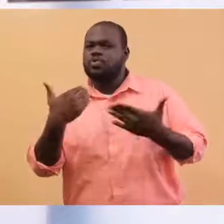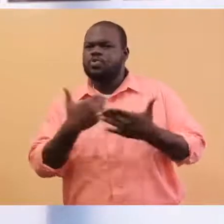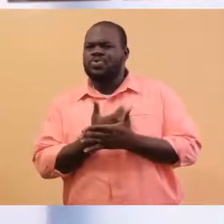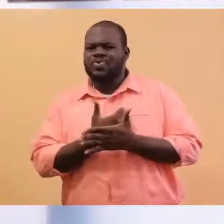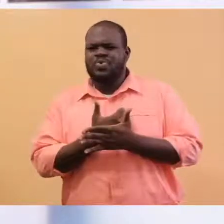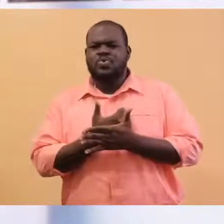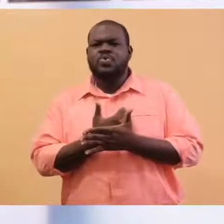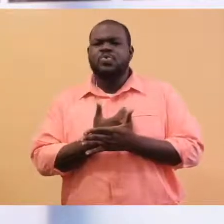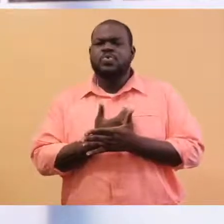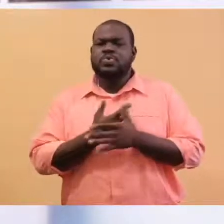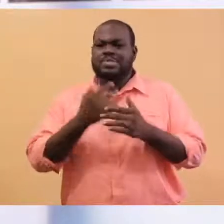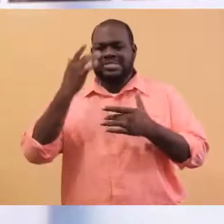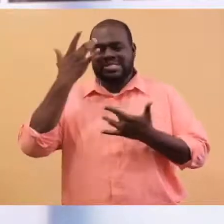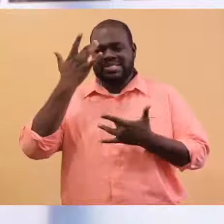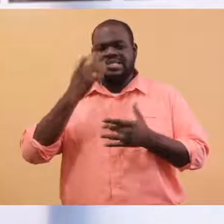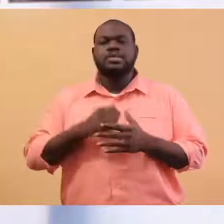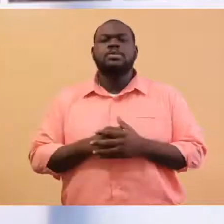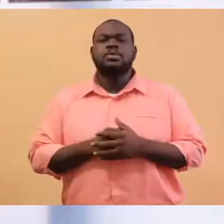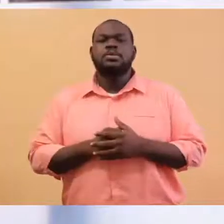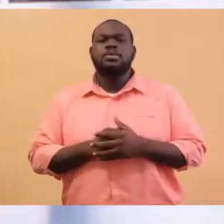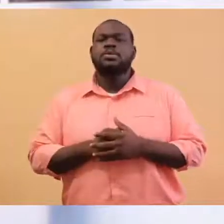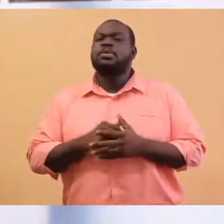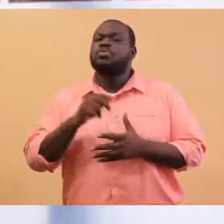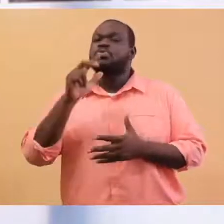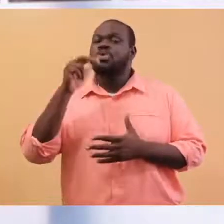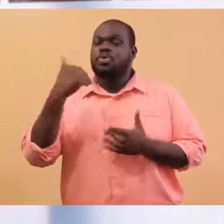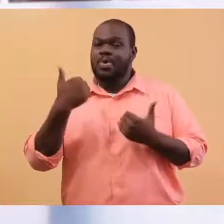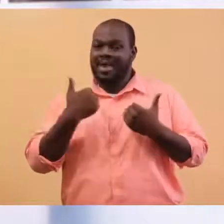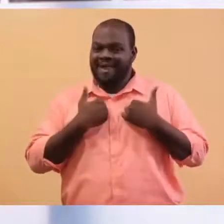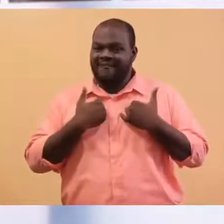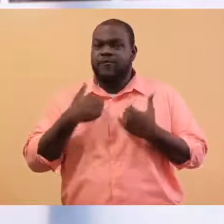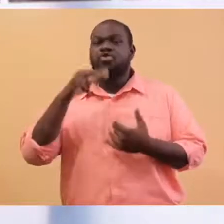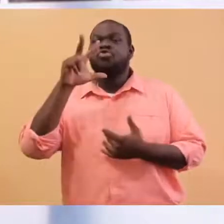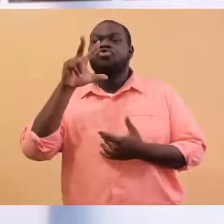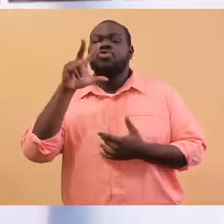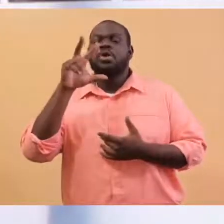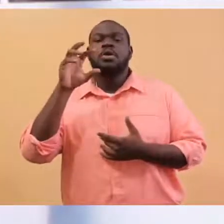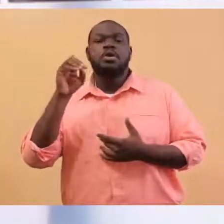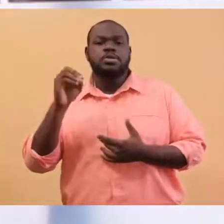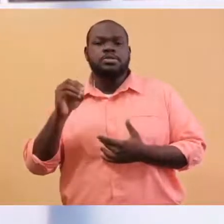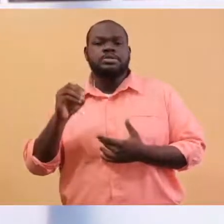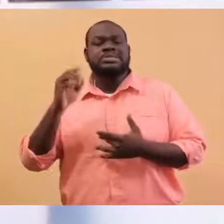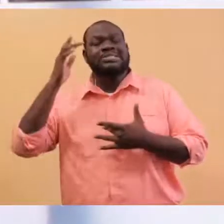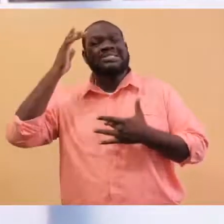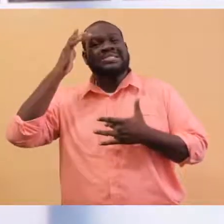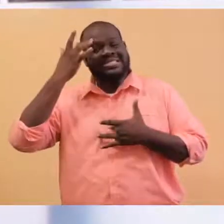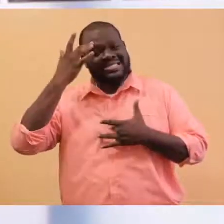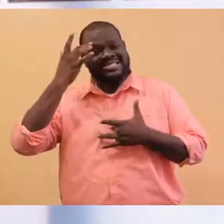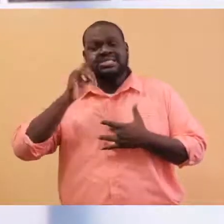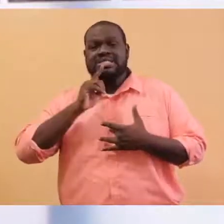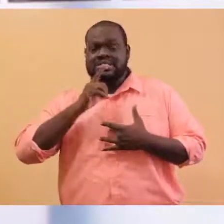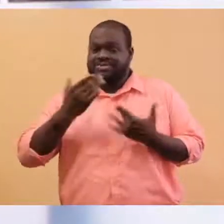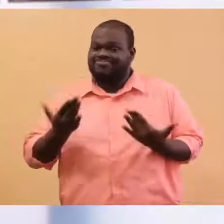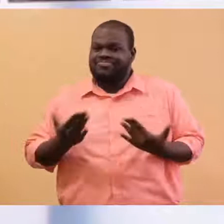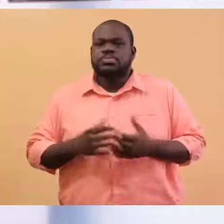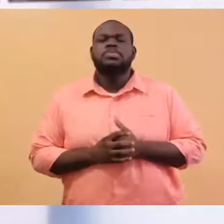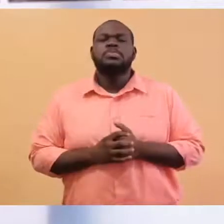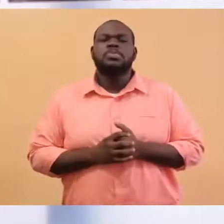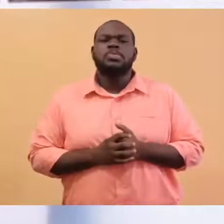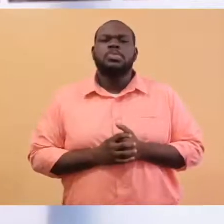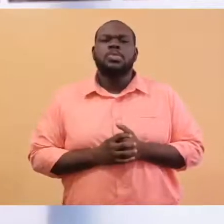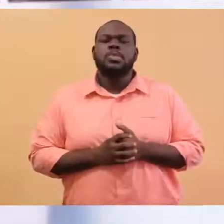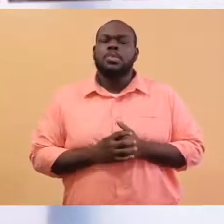the total number of positive cases to 300. We are happy to report that